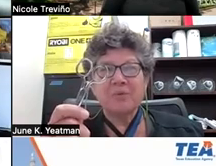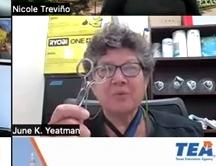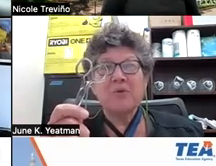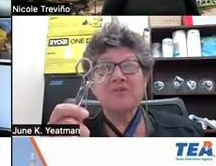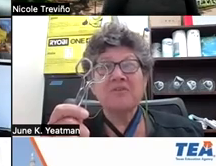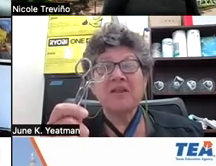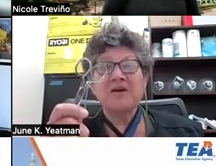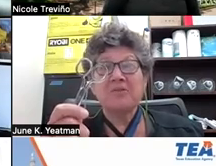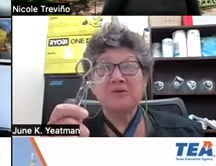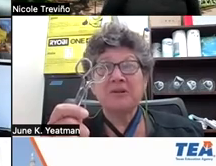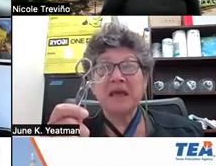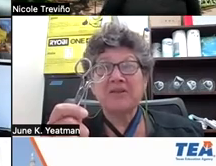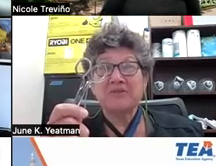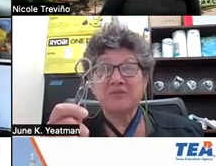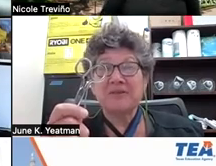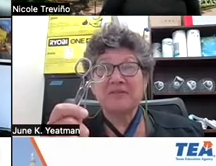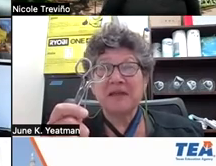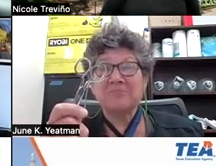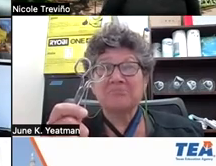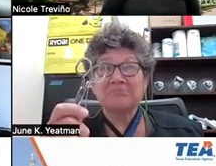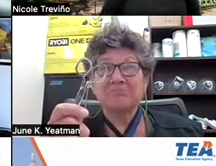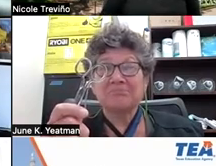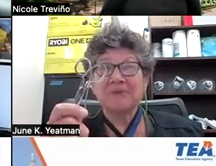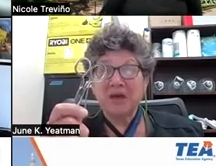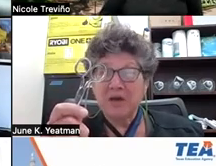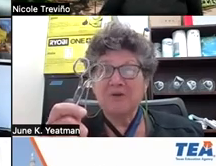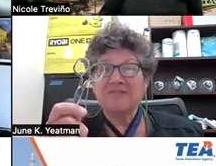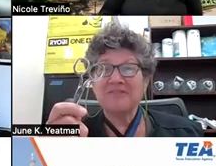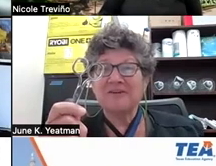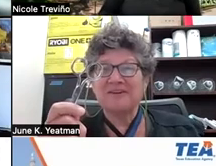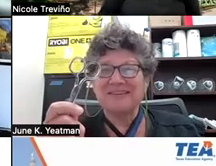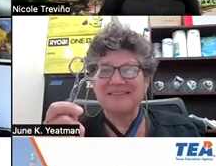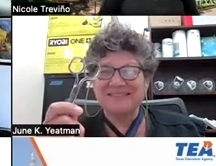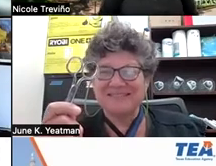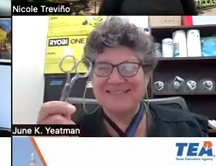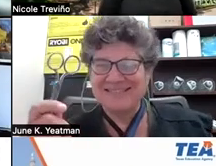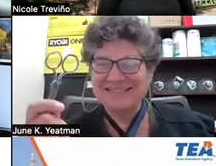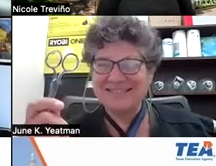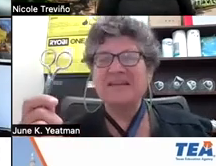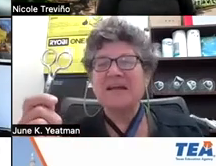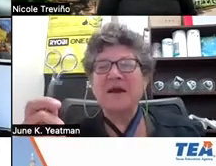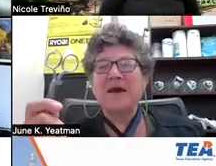And we worked a lot on learning how to do things like cut with scissors.